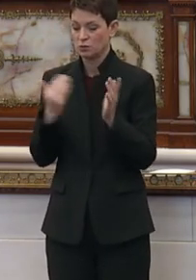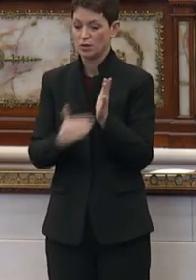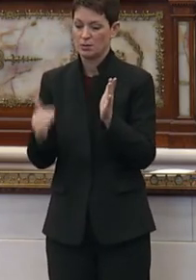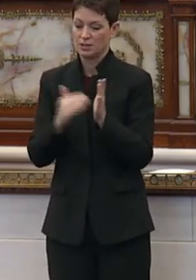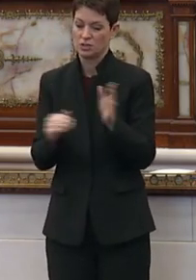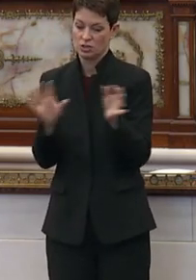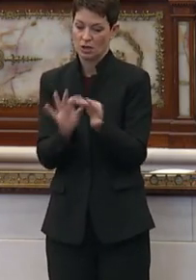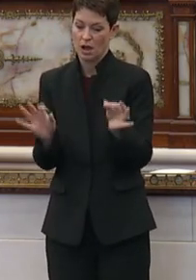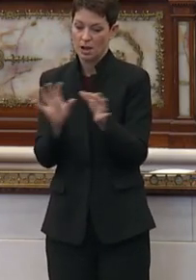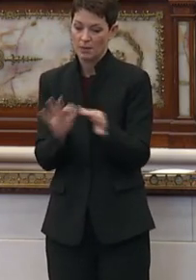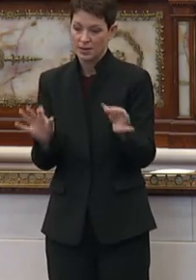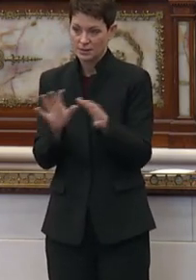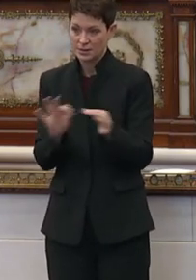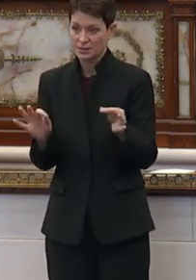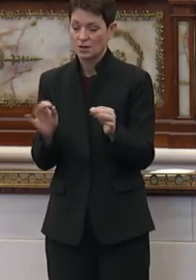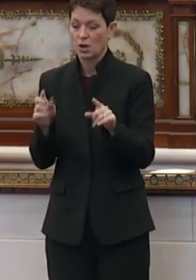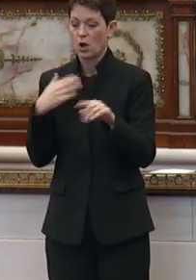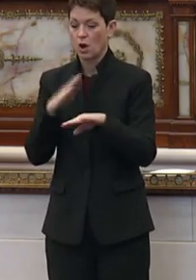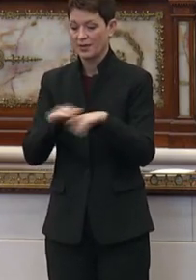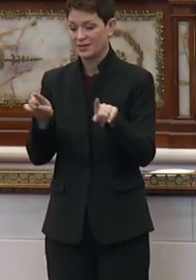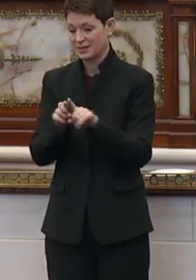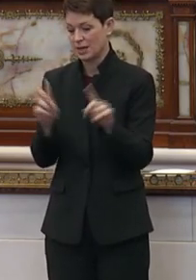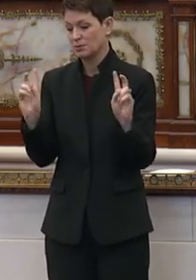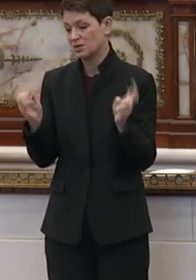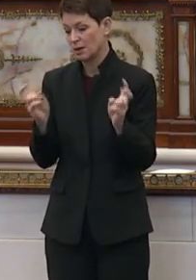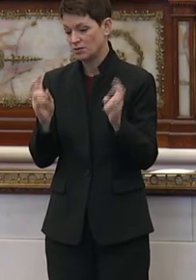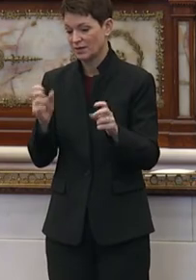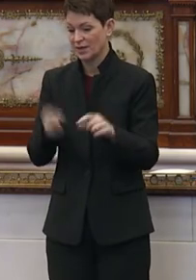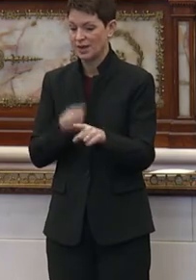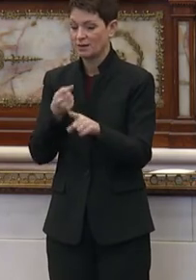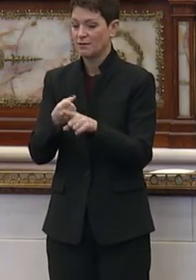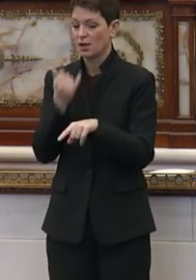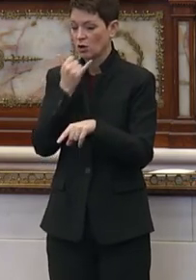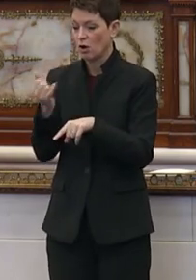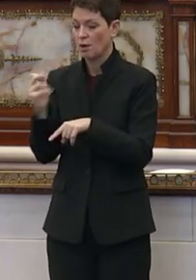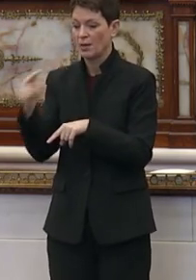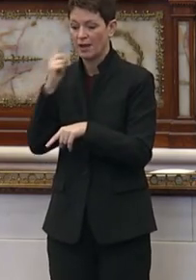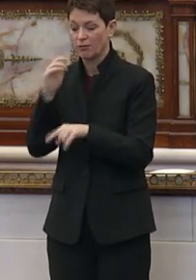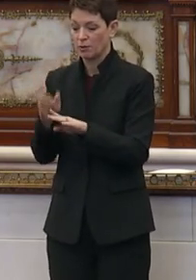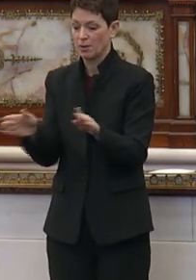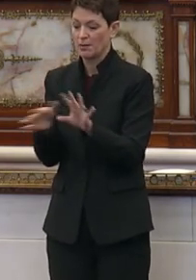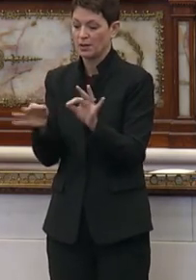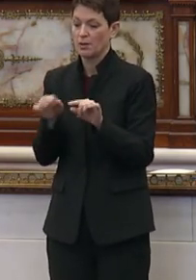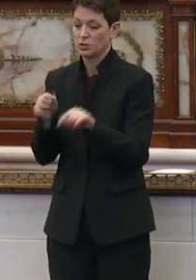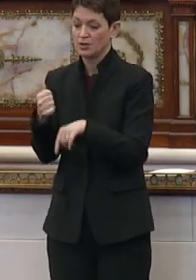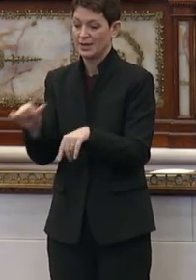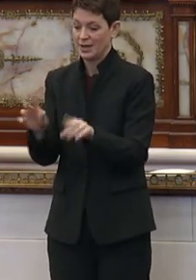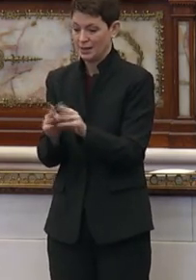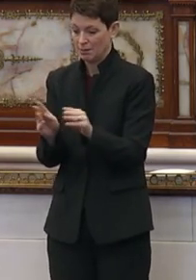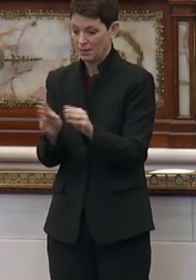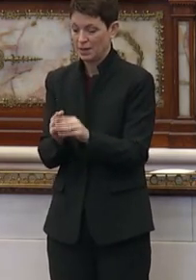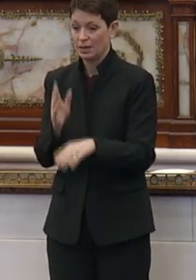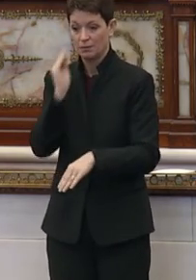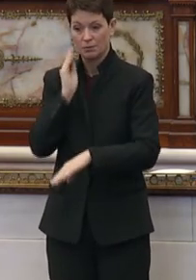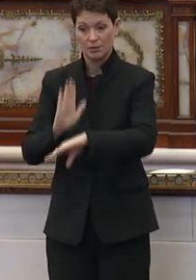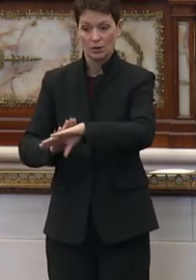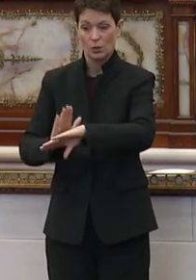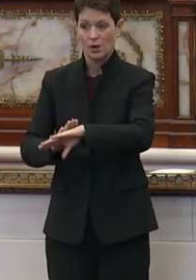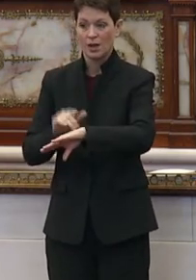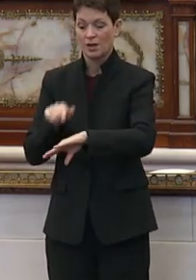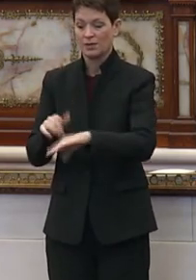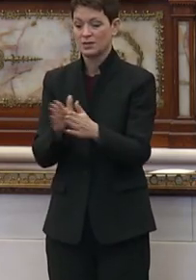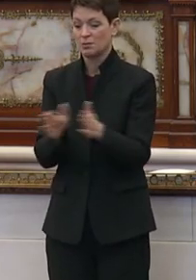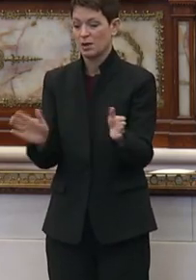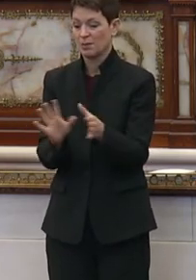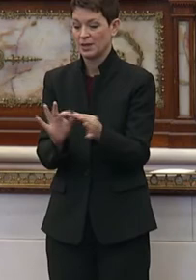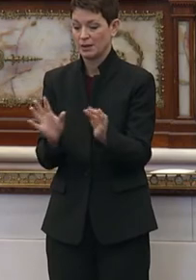repetitious comments are being made on the same subject matter that could affect callbacks for public comment at a meeting. Please be aware that this